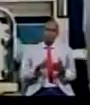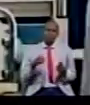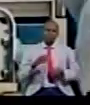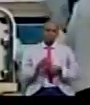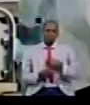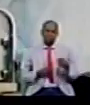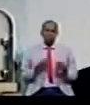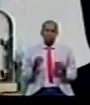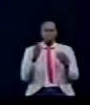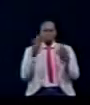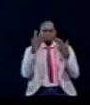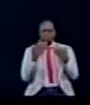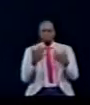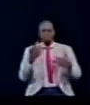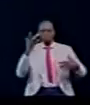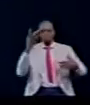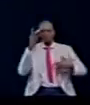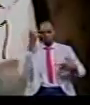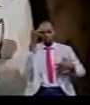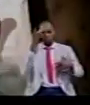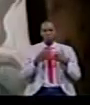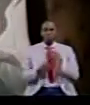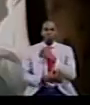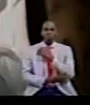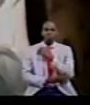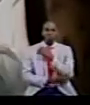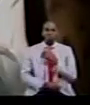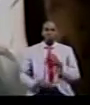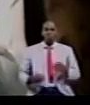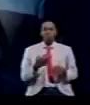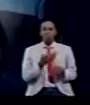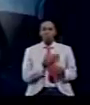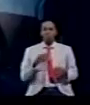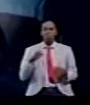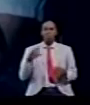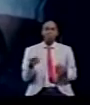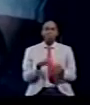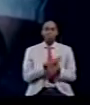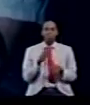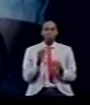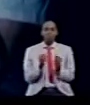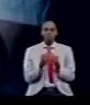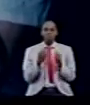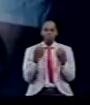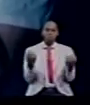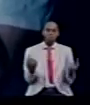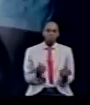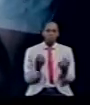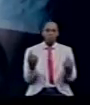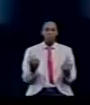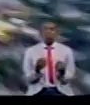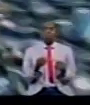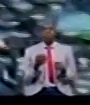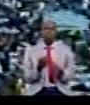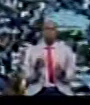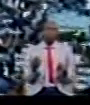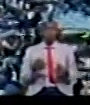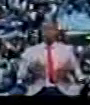us to consider an important subject. I wrote it on the